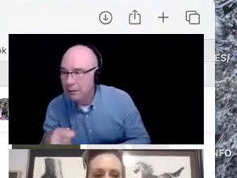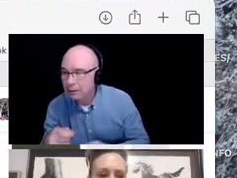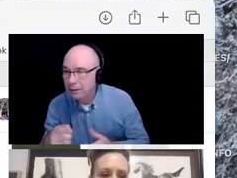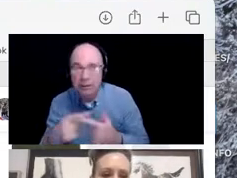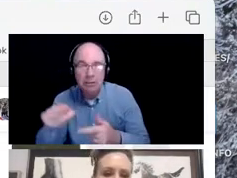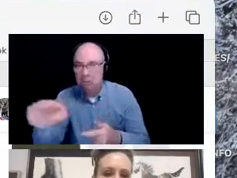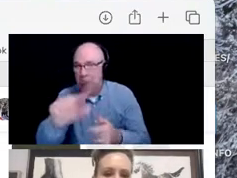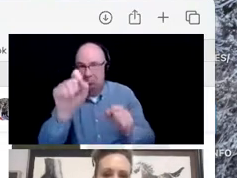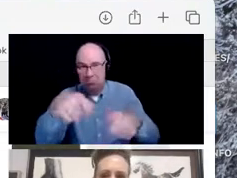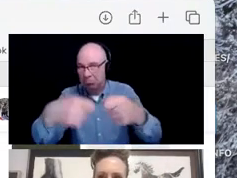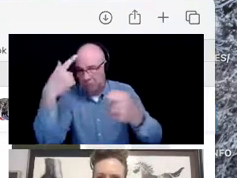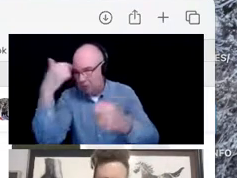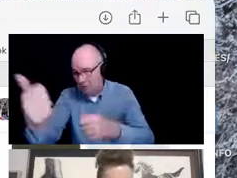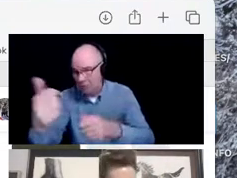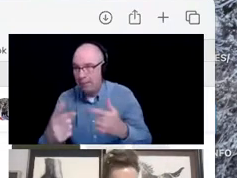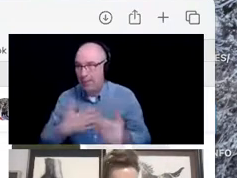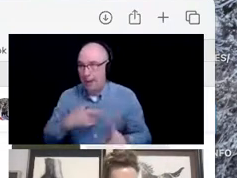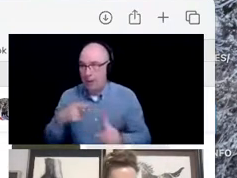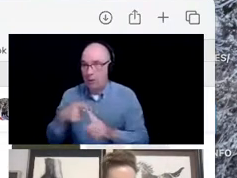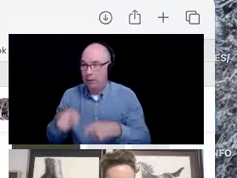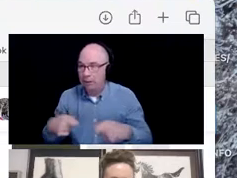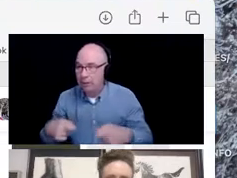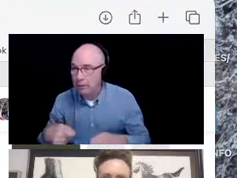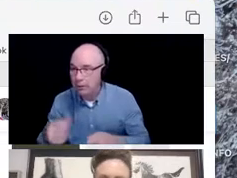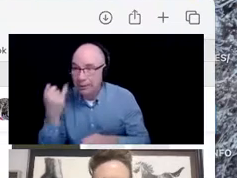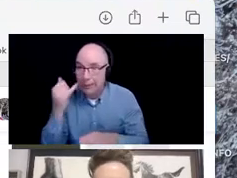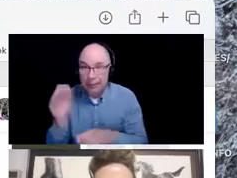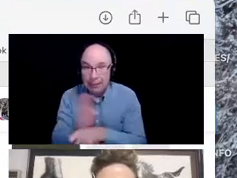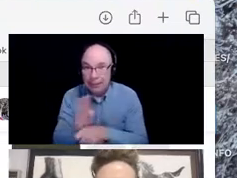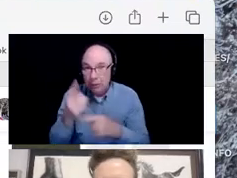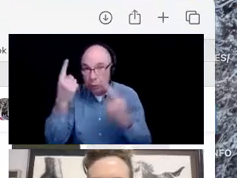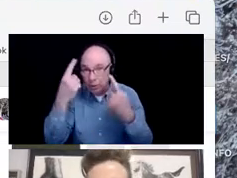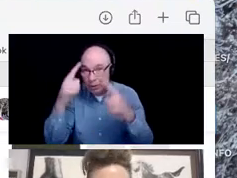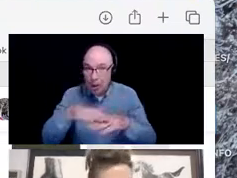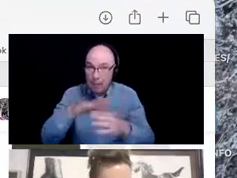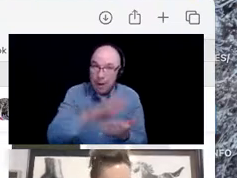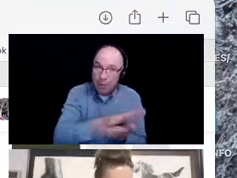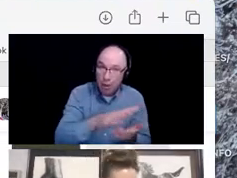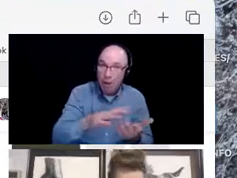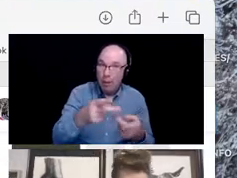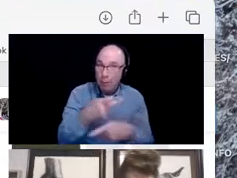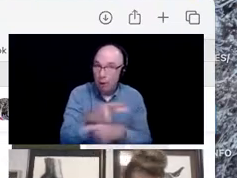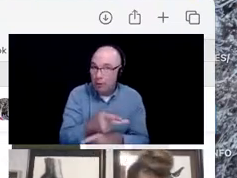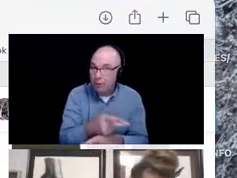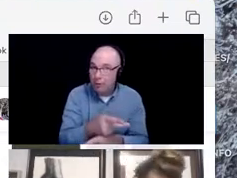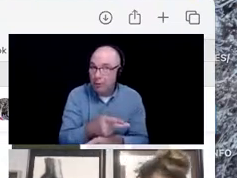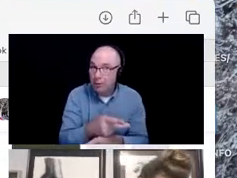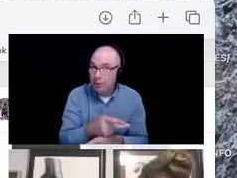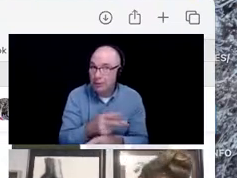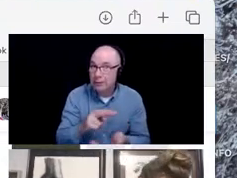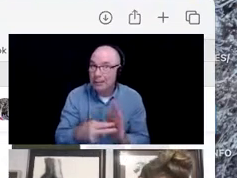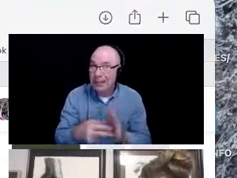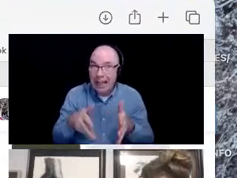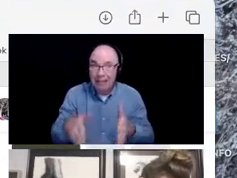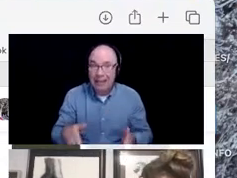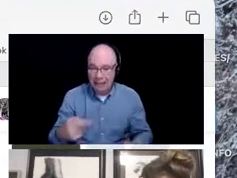to end this, Brenda, but this business works on paper and with products. And it's just us